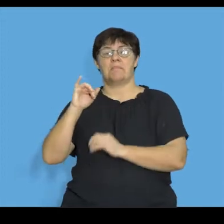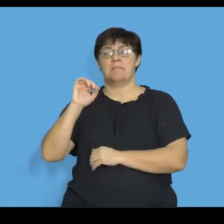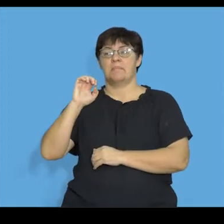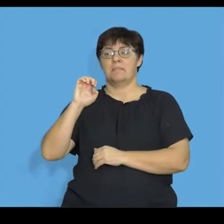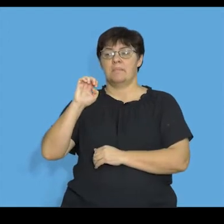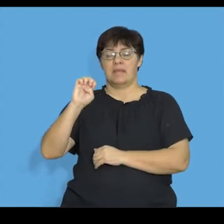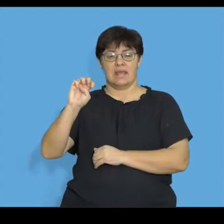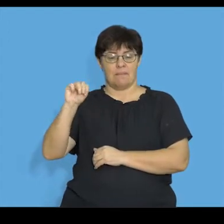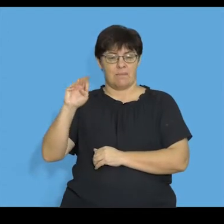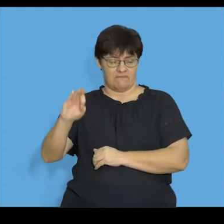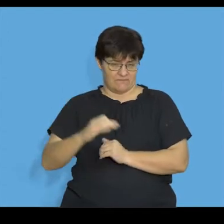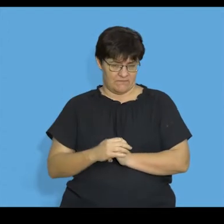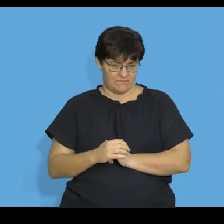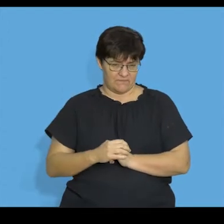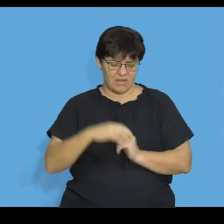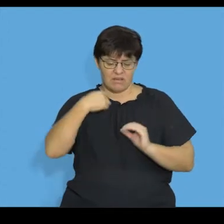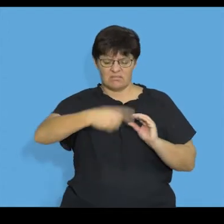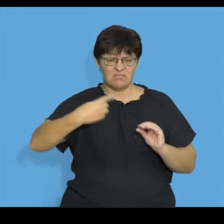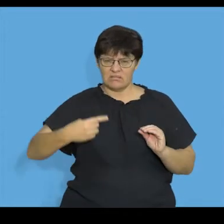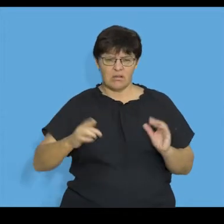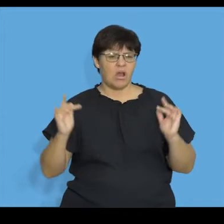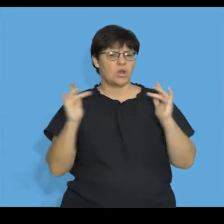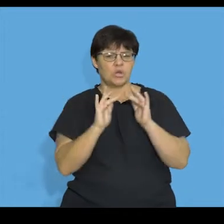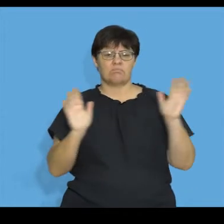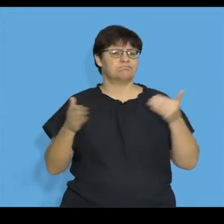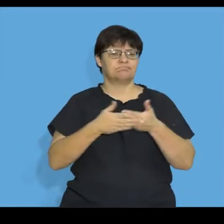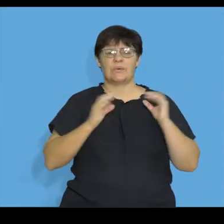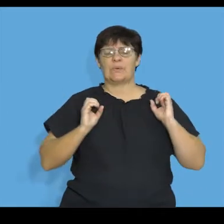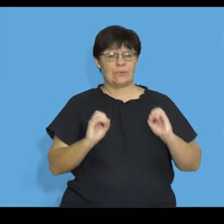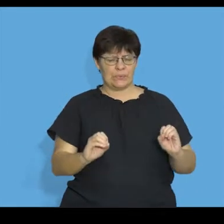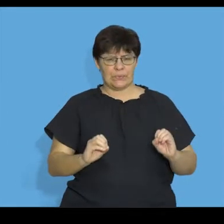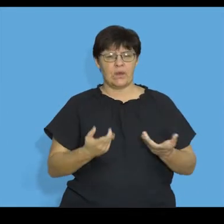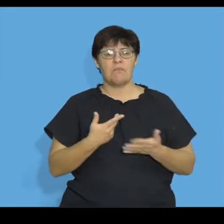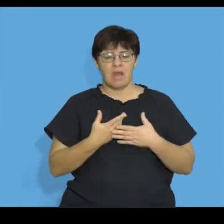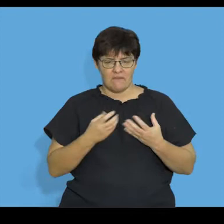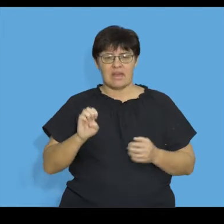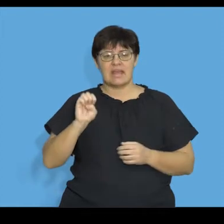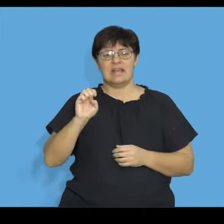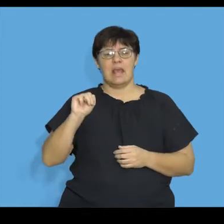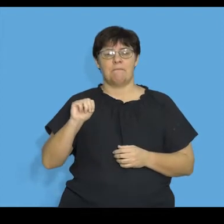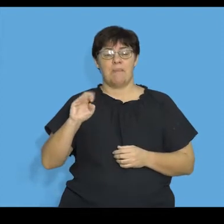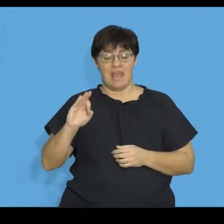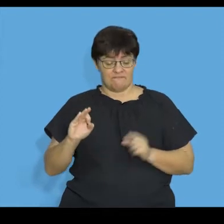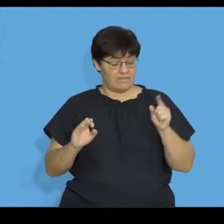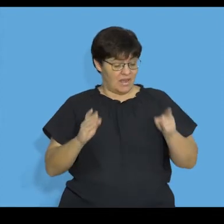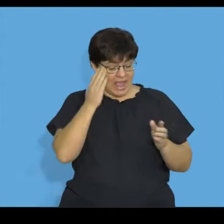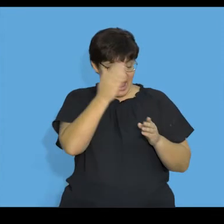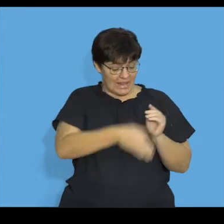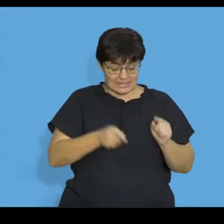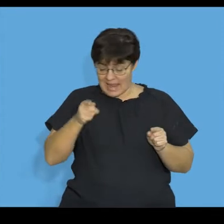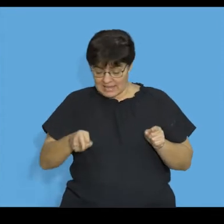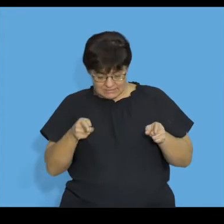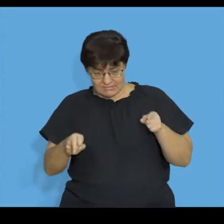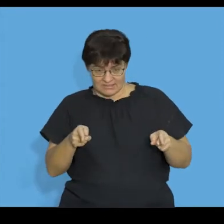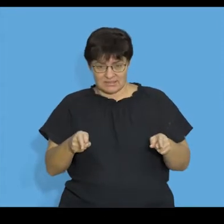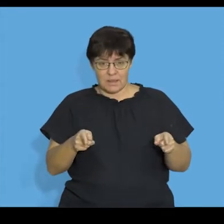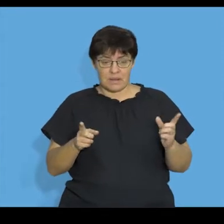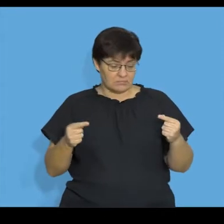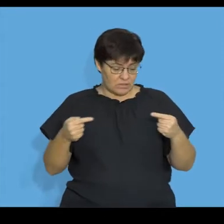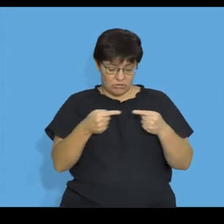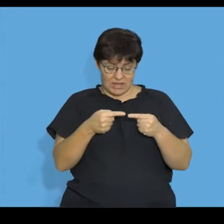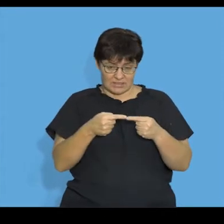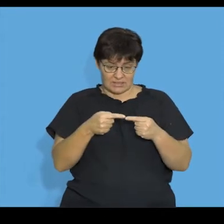coil is just a coil that isn't connected in a closed circuit, it will produce an EMF across the ends. But if we connect it into a